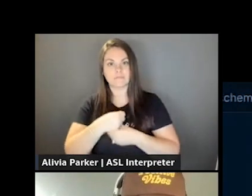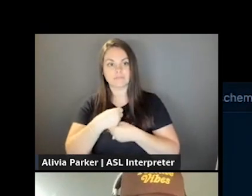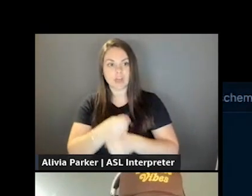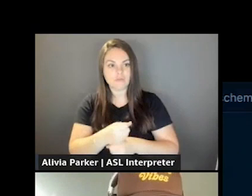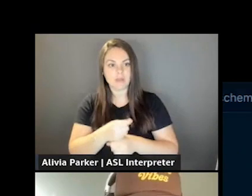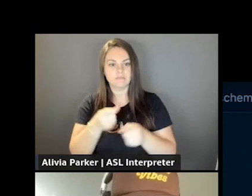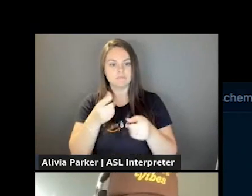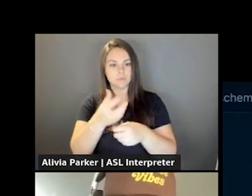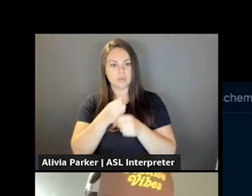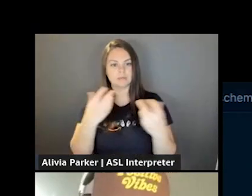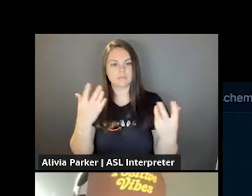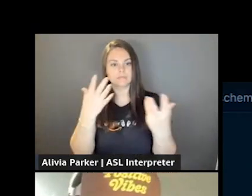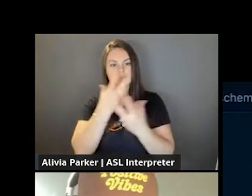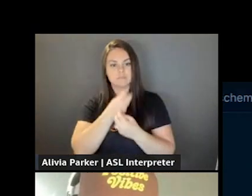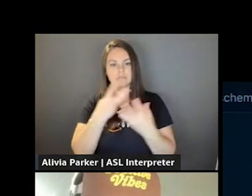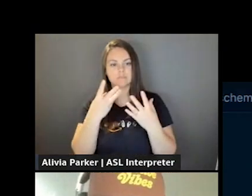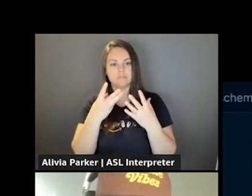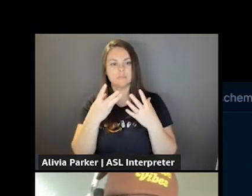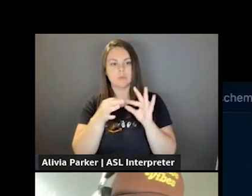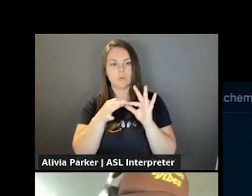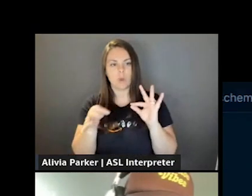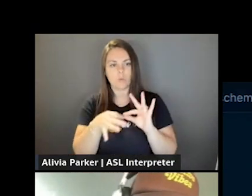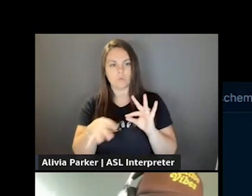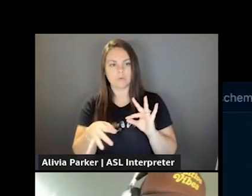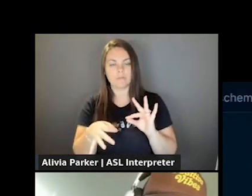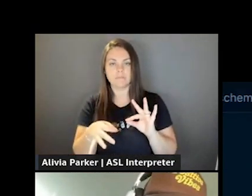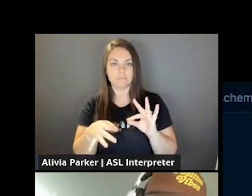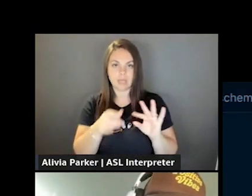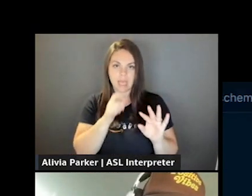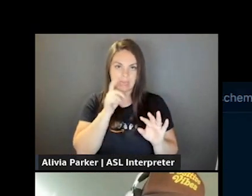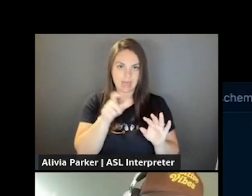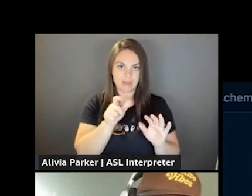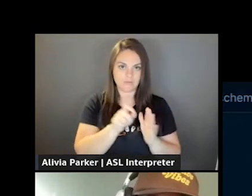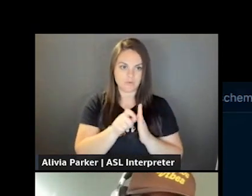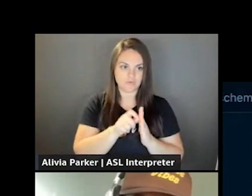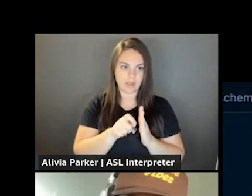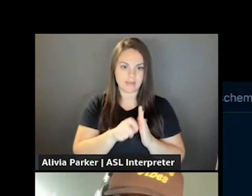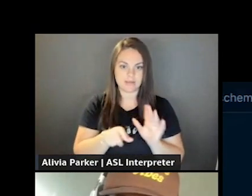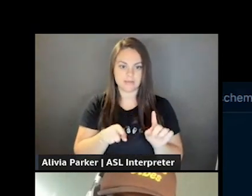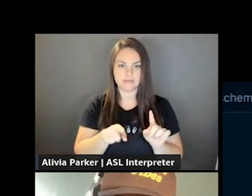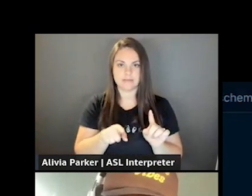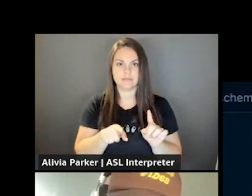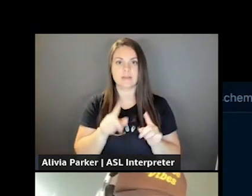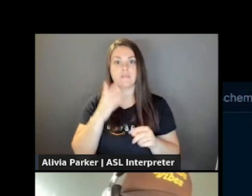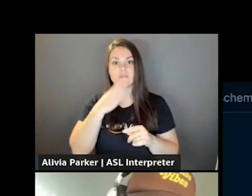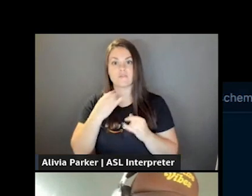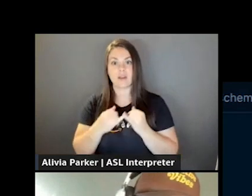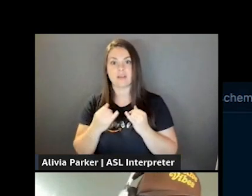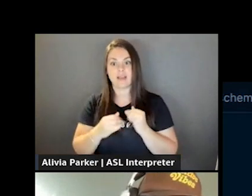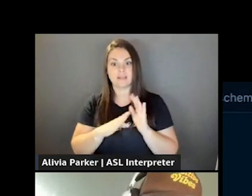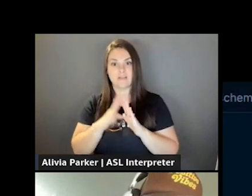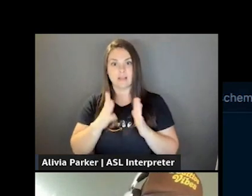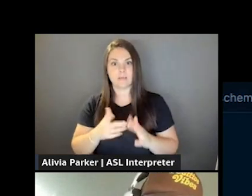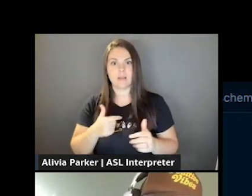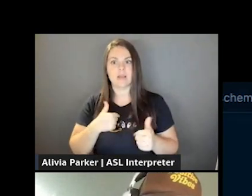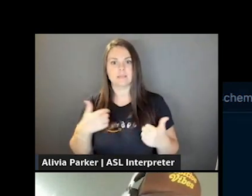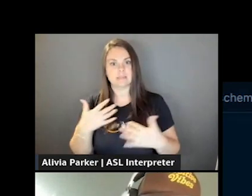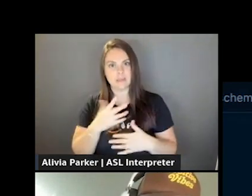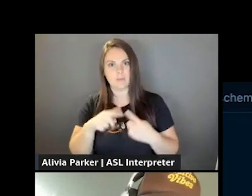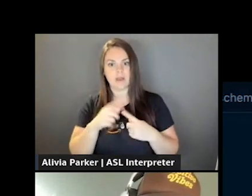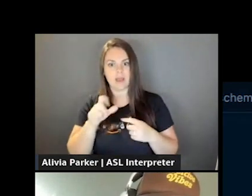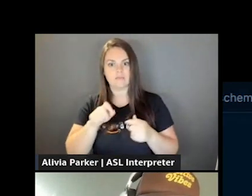code. Now, note that I didn't have to write this. As a front-end developer, I get scared when I have to write GraphQL mutations.